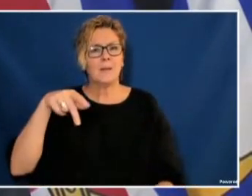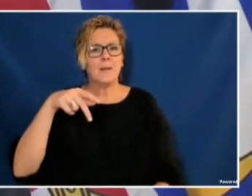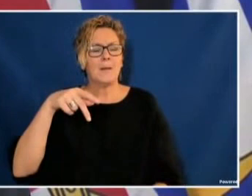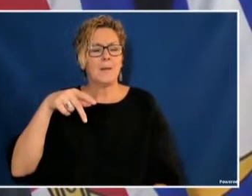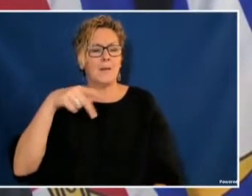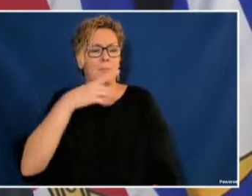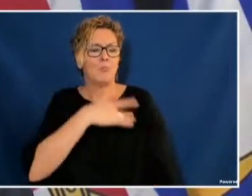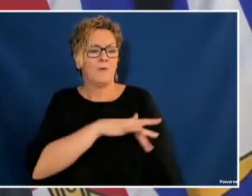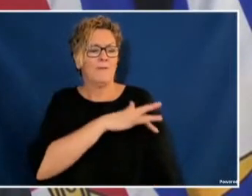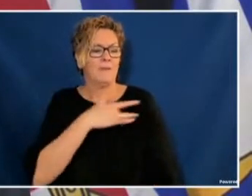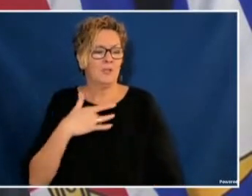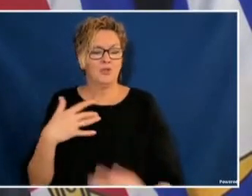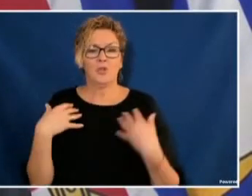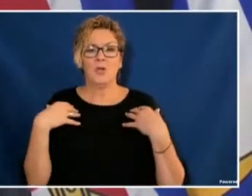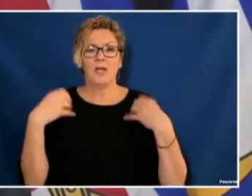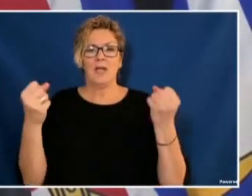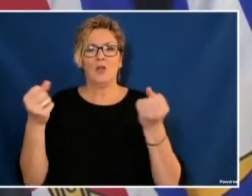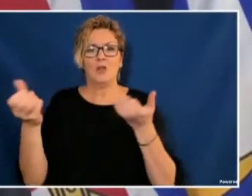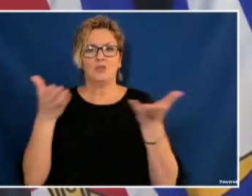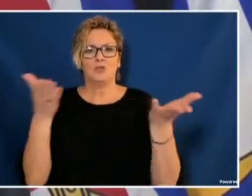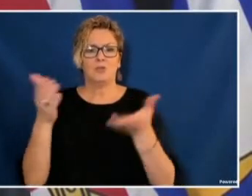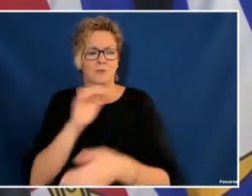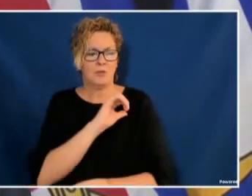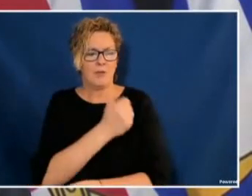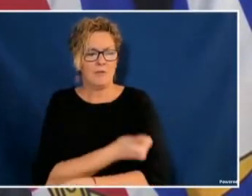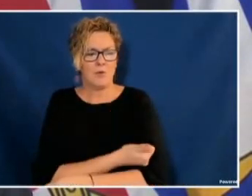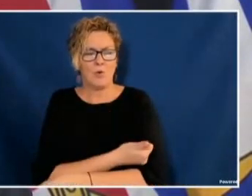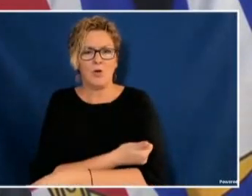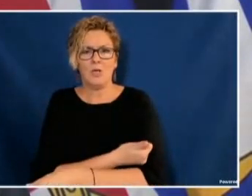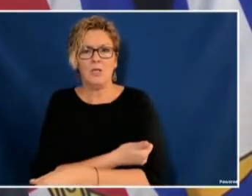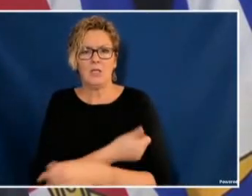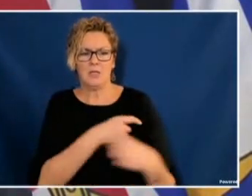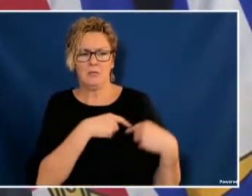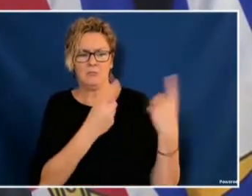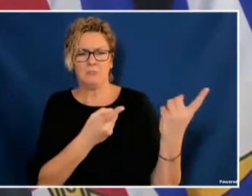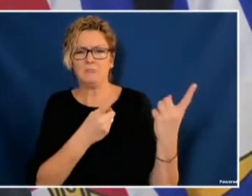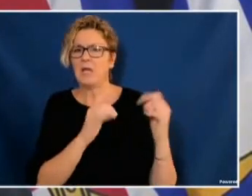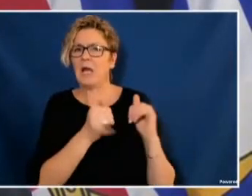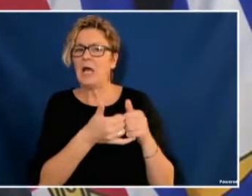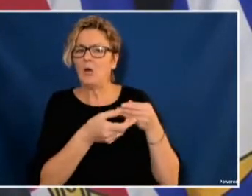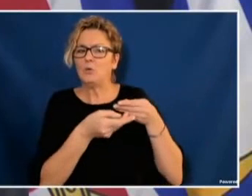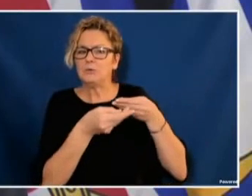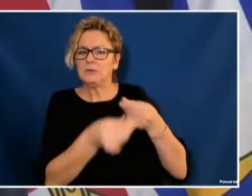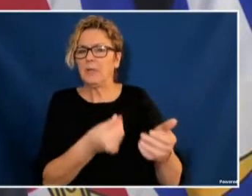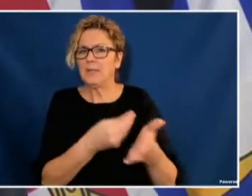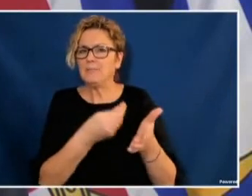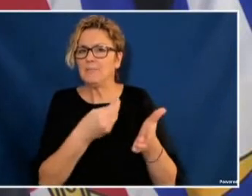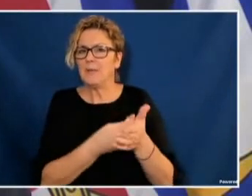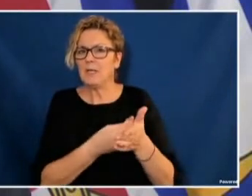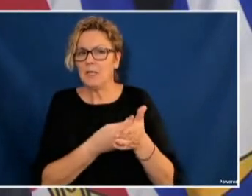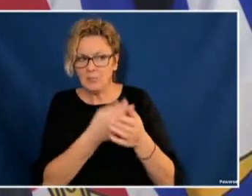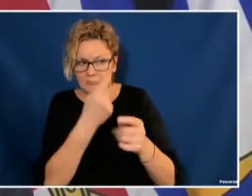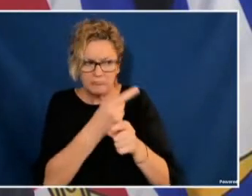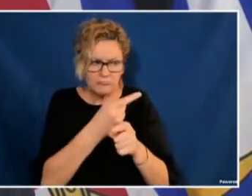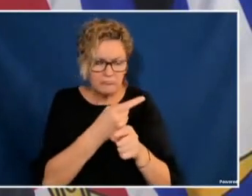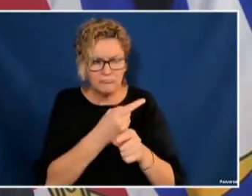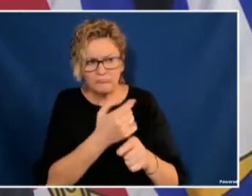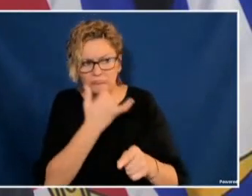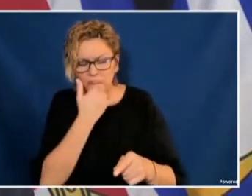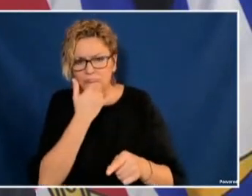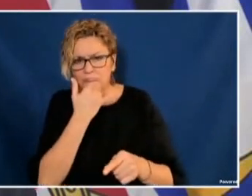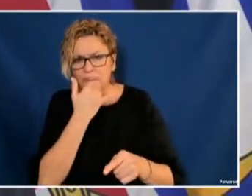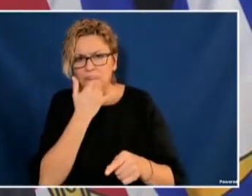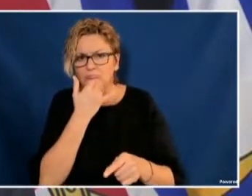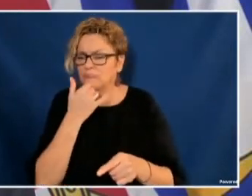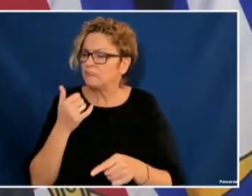they be clarified. It's important that if things were inappropriate, that they be addressed. It's important